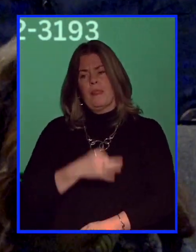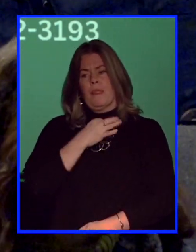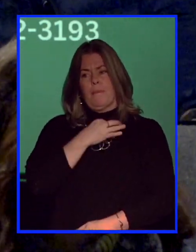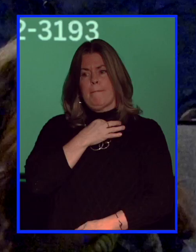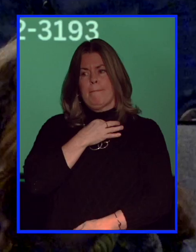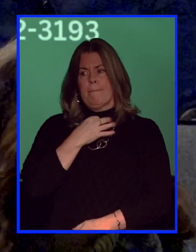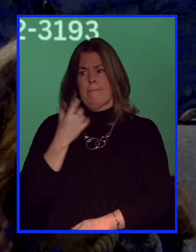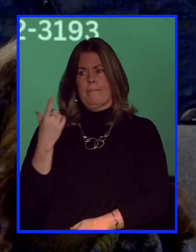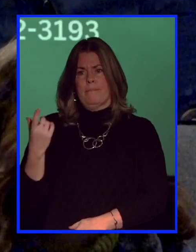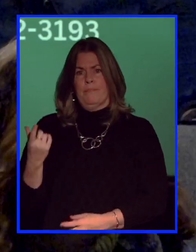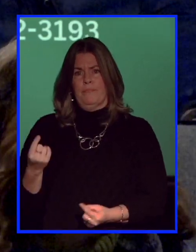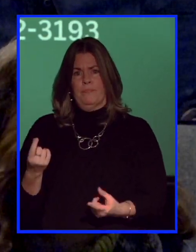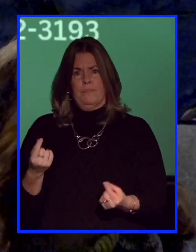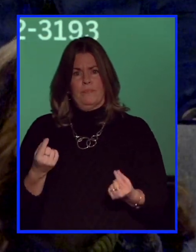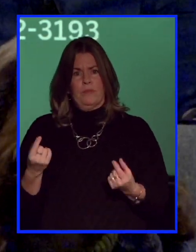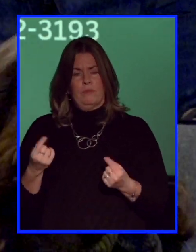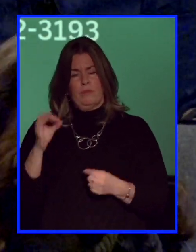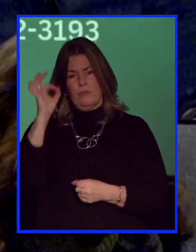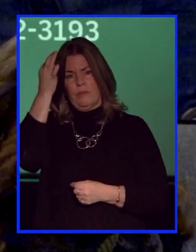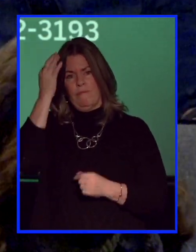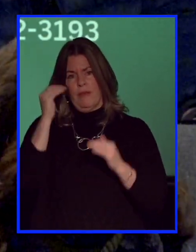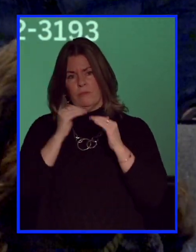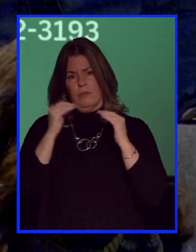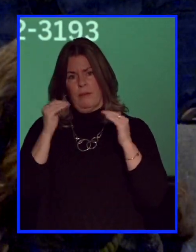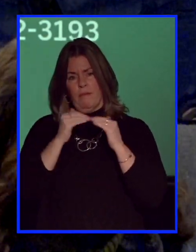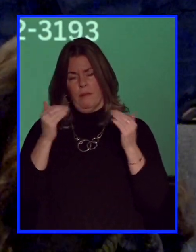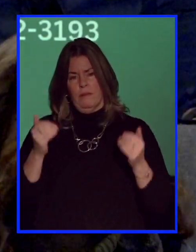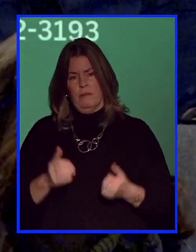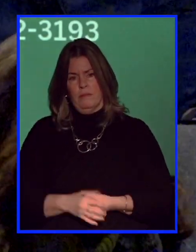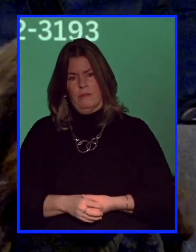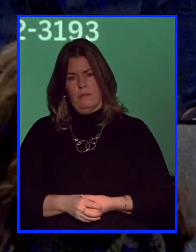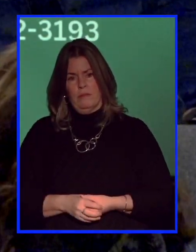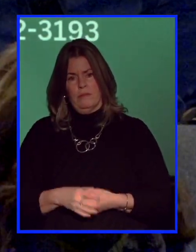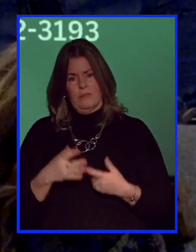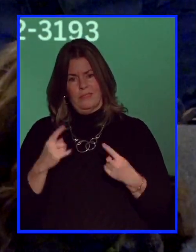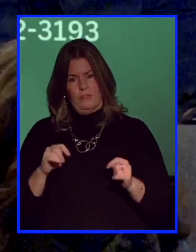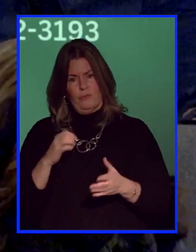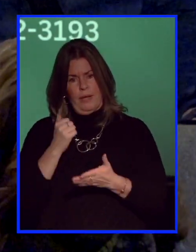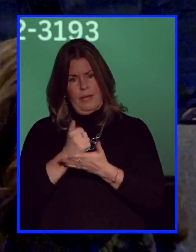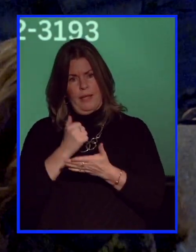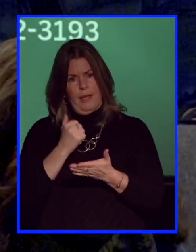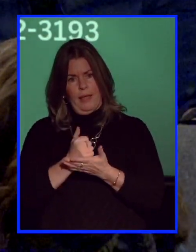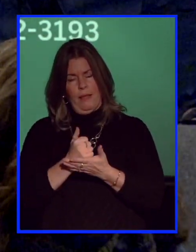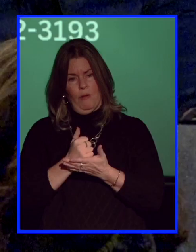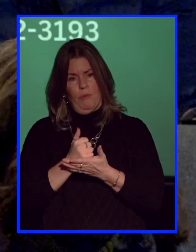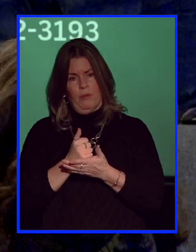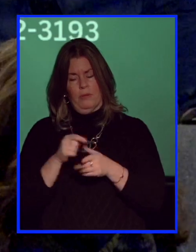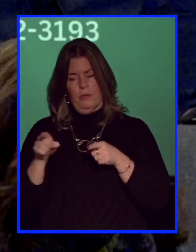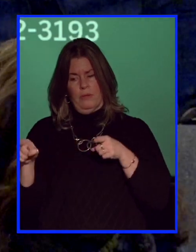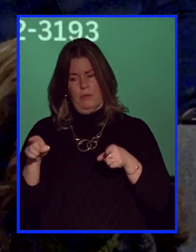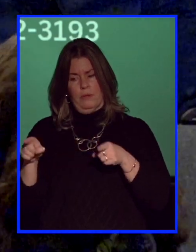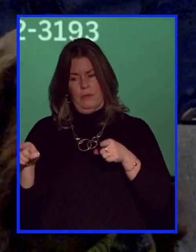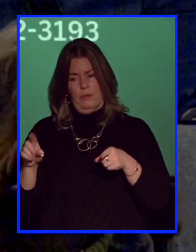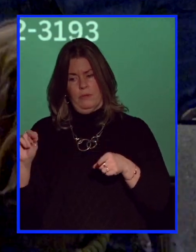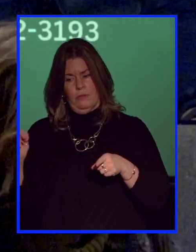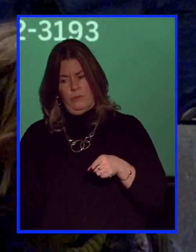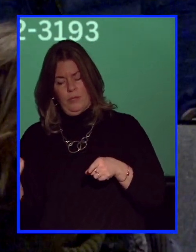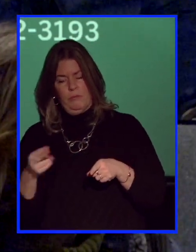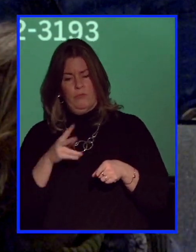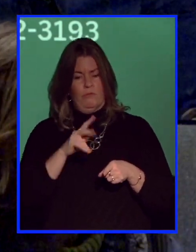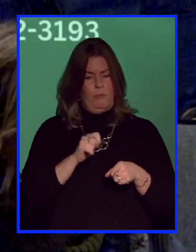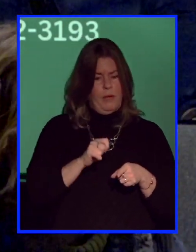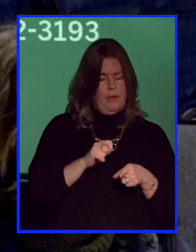anything that can be done at the federal level to try to help bi-state regions like ours who